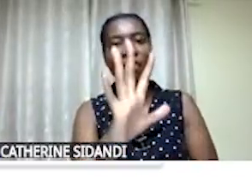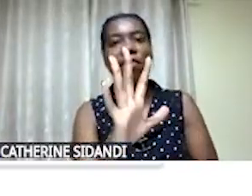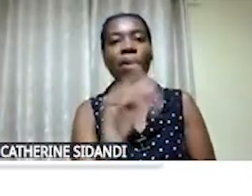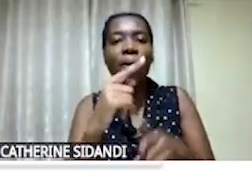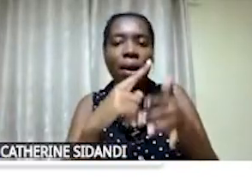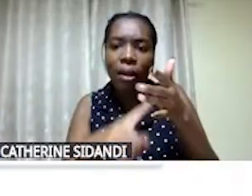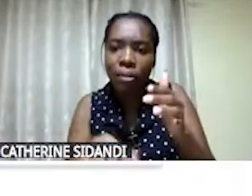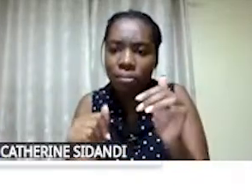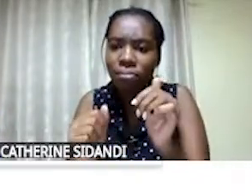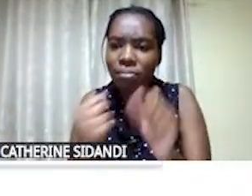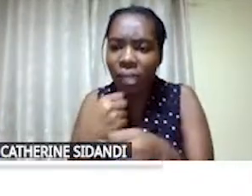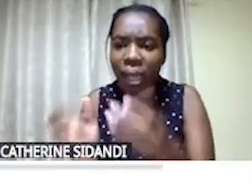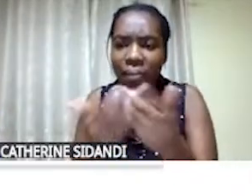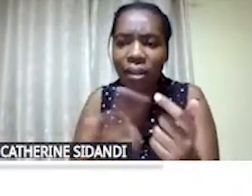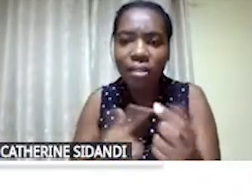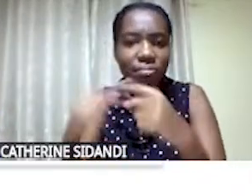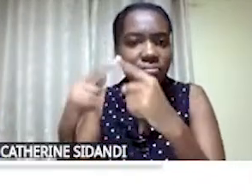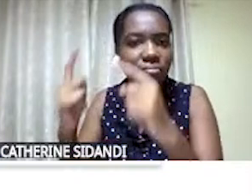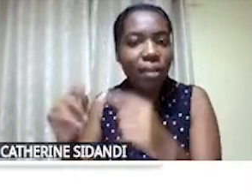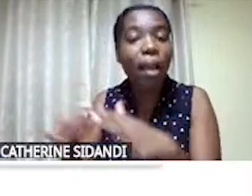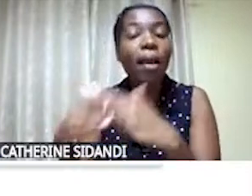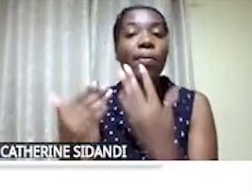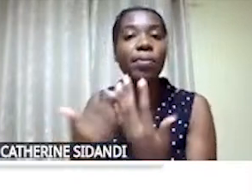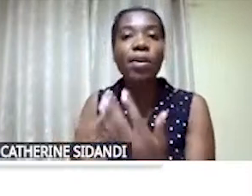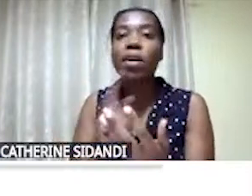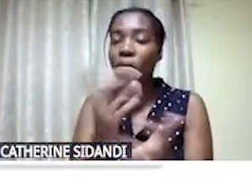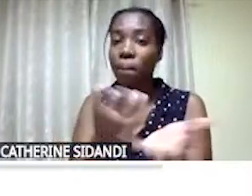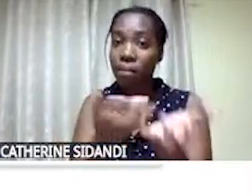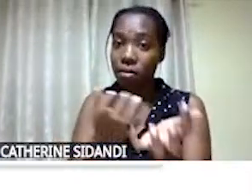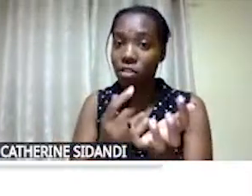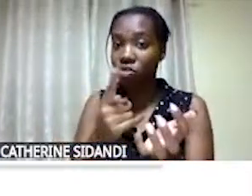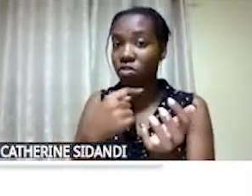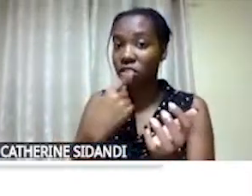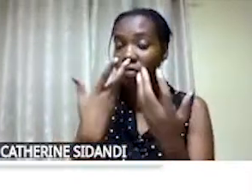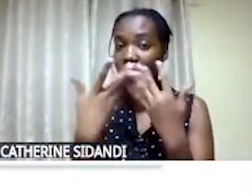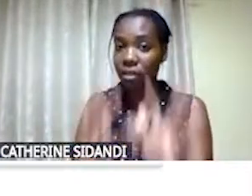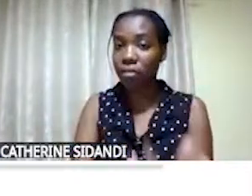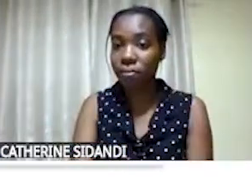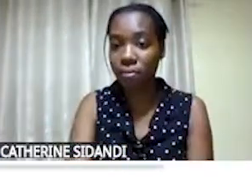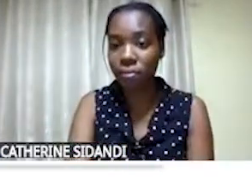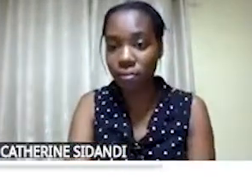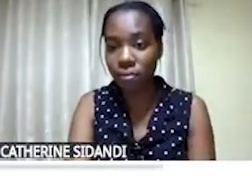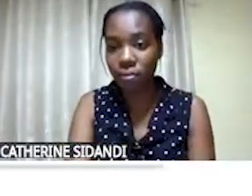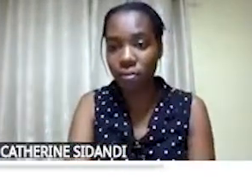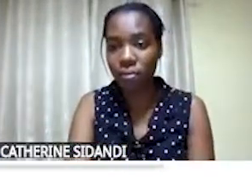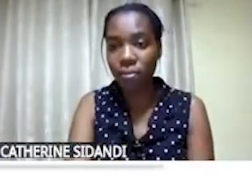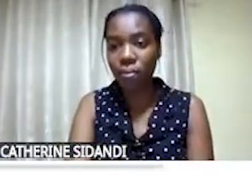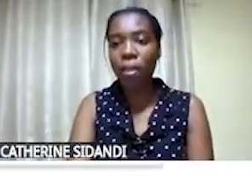work? Yeah. So, for these businesses that you mentioned, Richie, I'd want to just